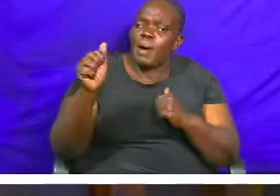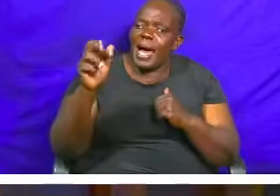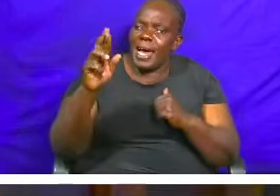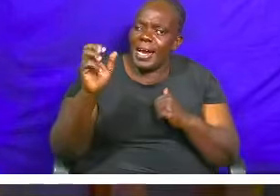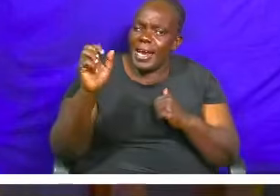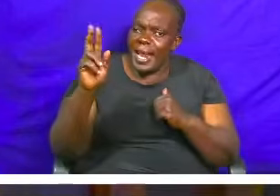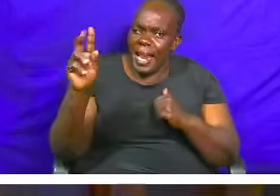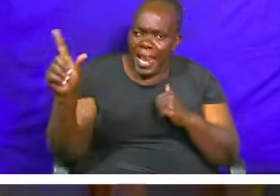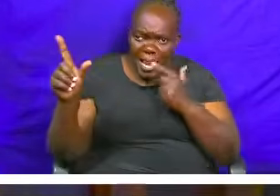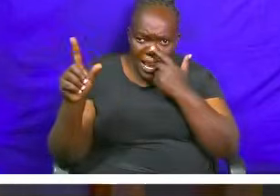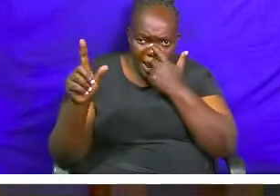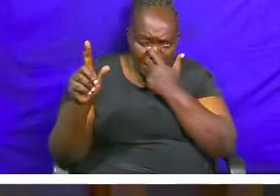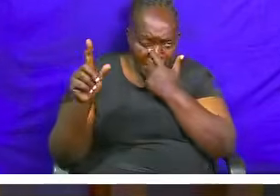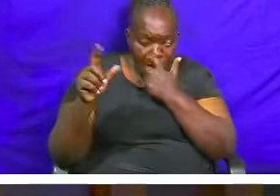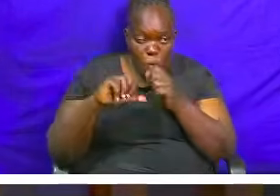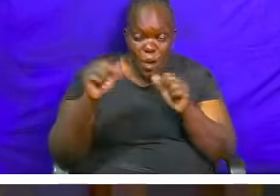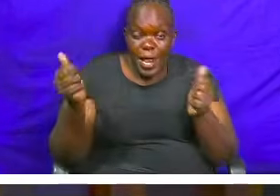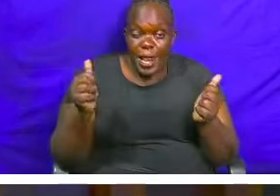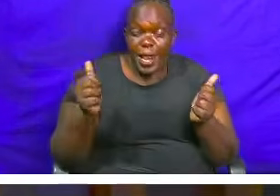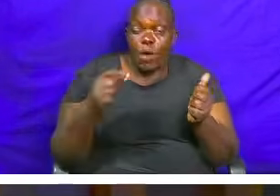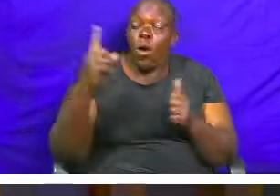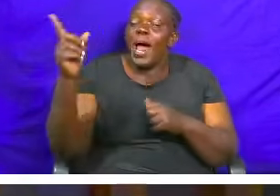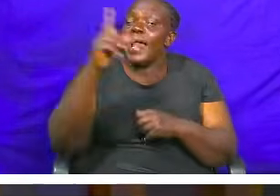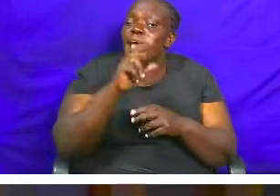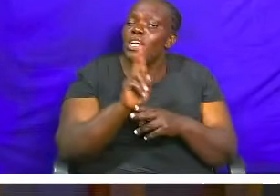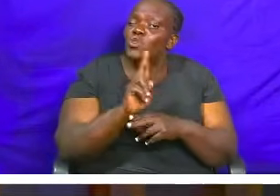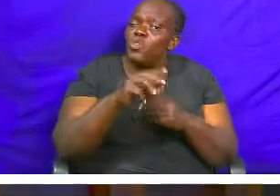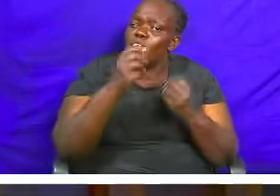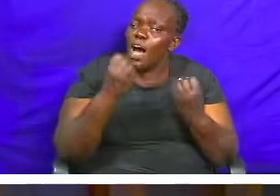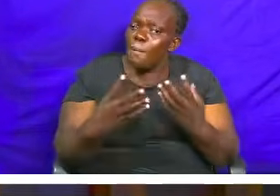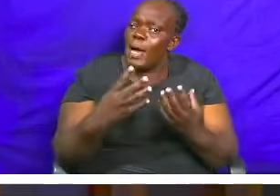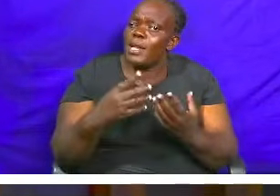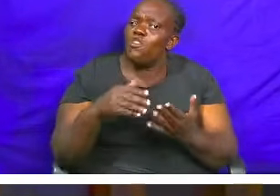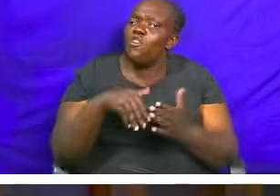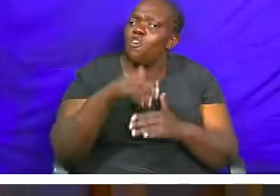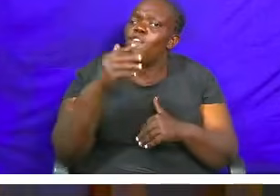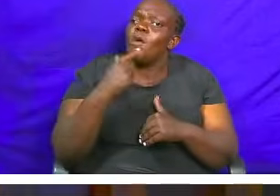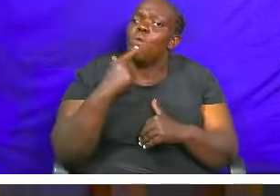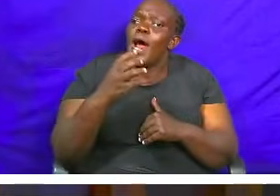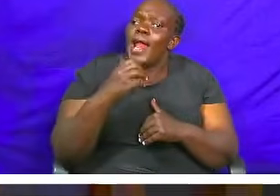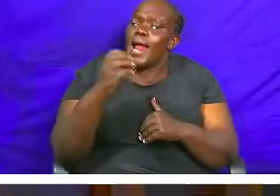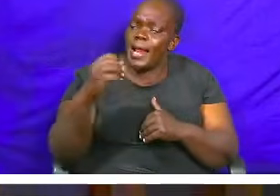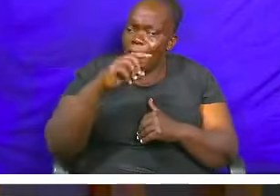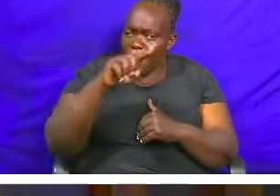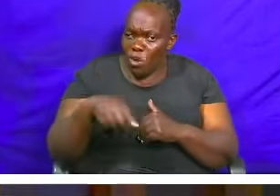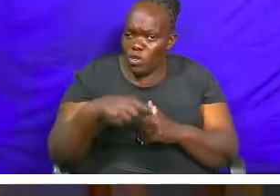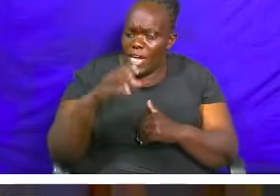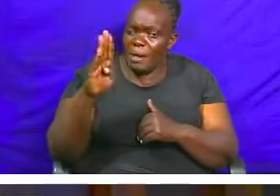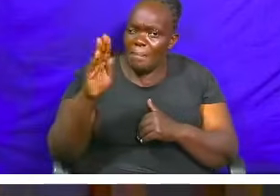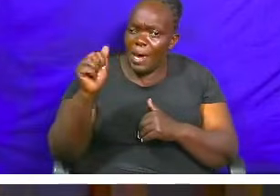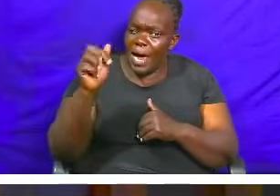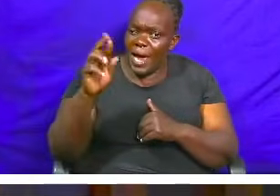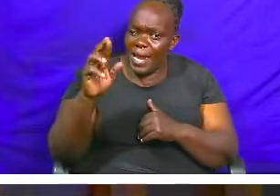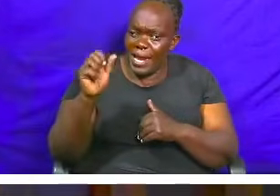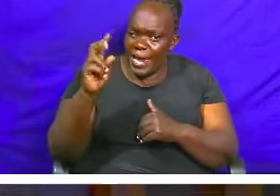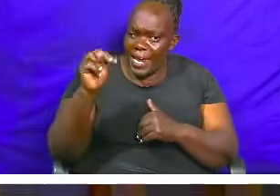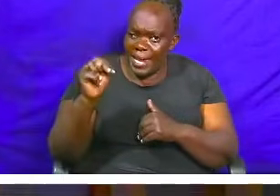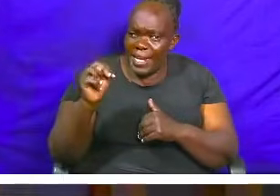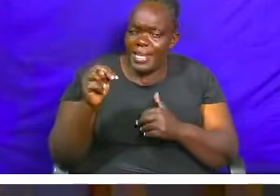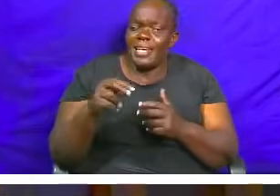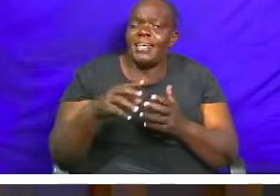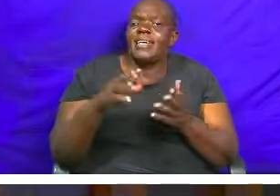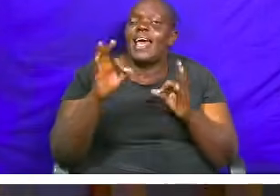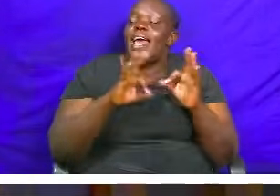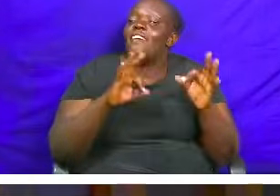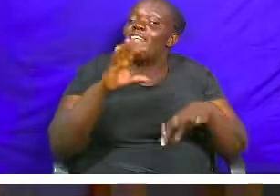day? Well, we are looking at over 100,000 barrels in a day. So that would last, if at all you were